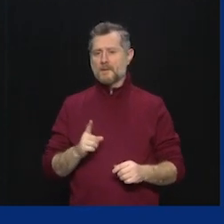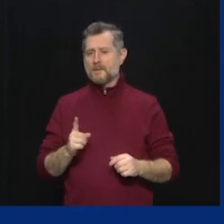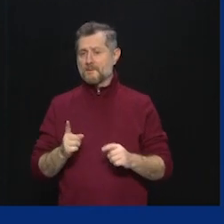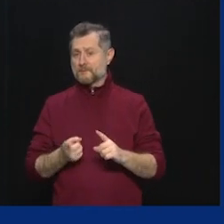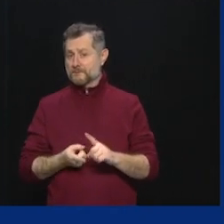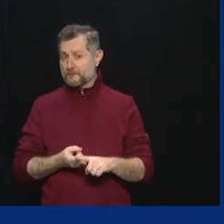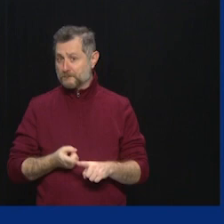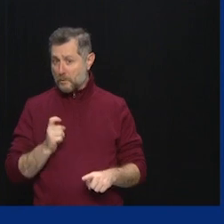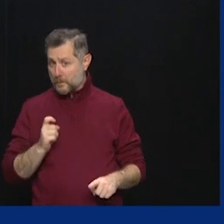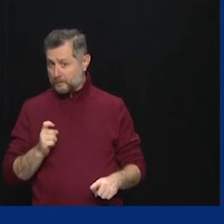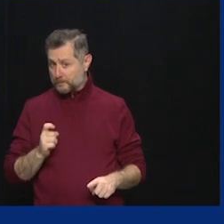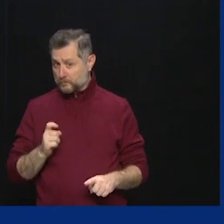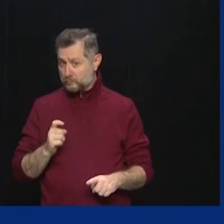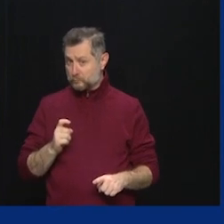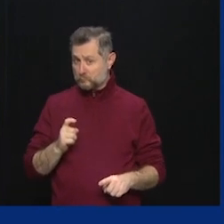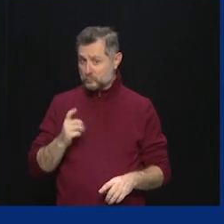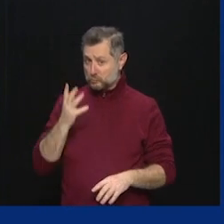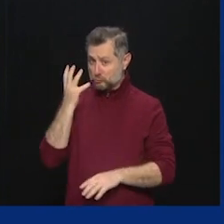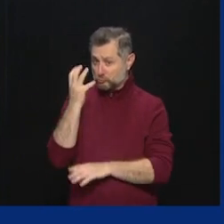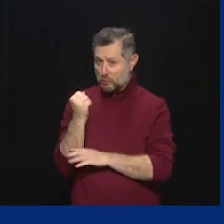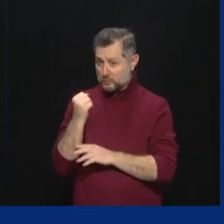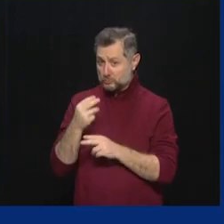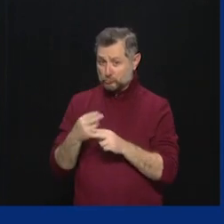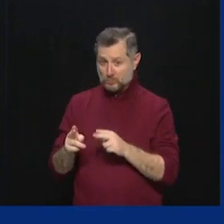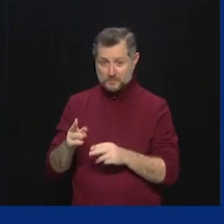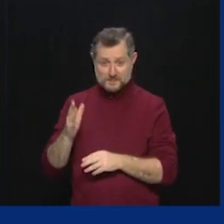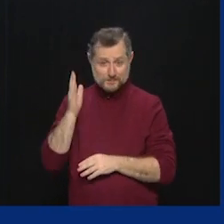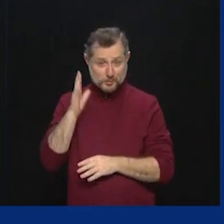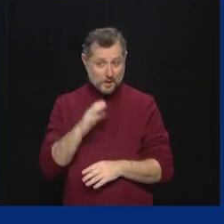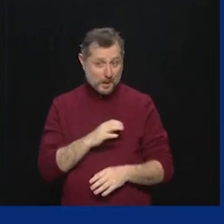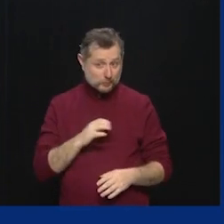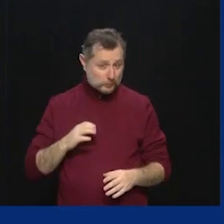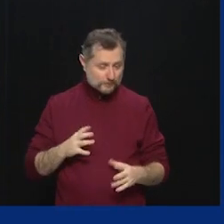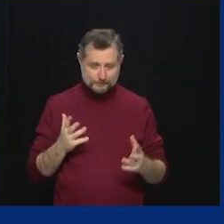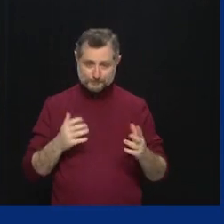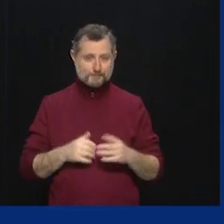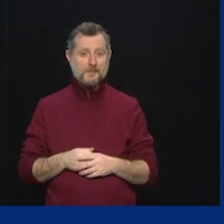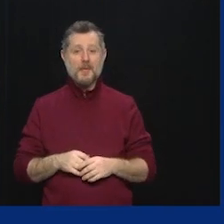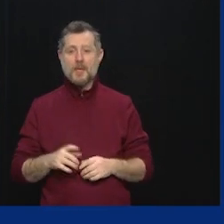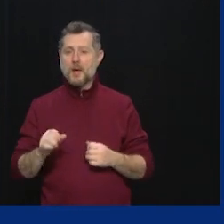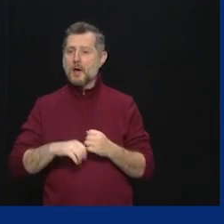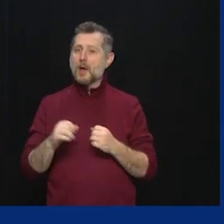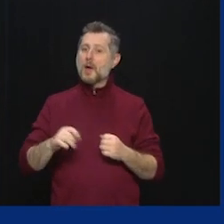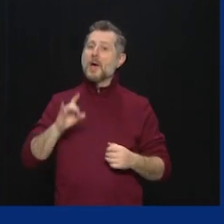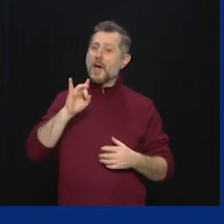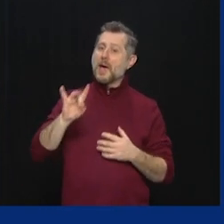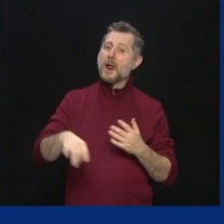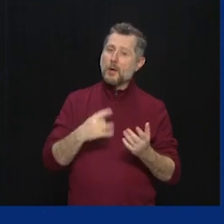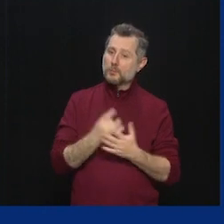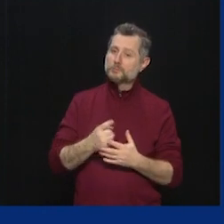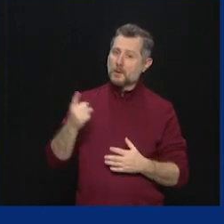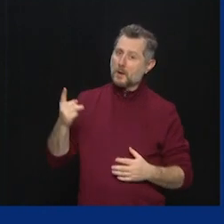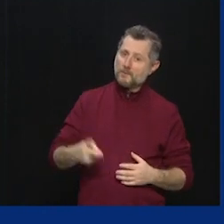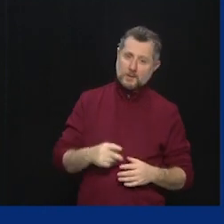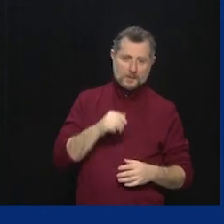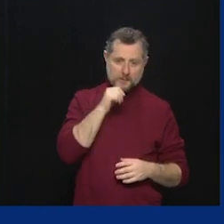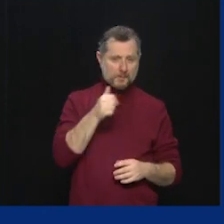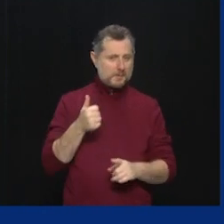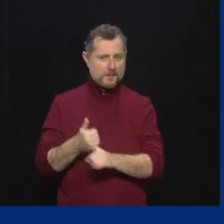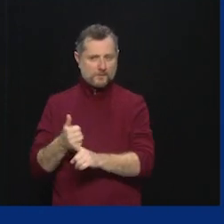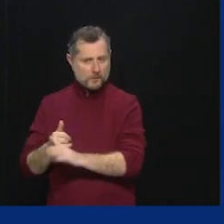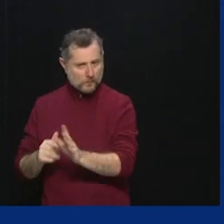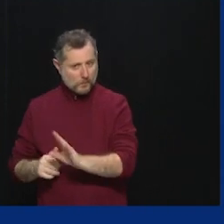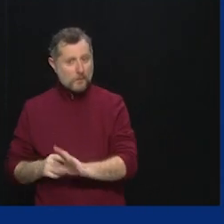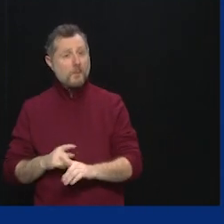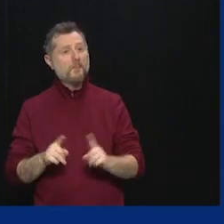Congress? After an 8.5-hour speech from Congress, not by him, but our dear friend who represents the